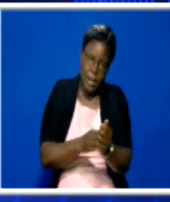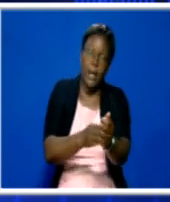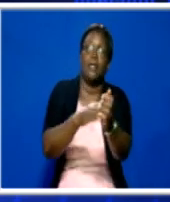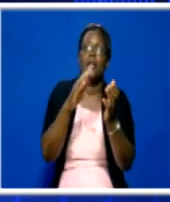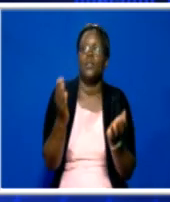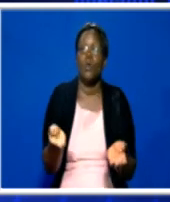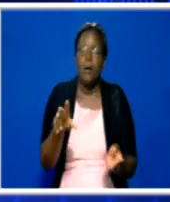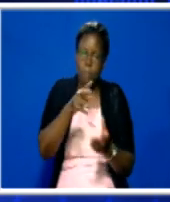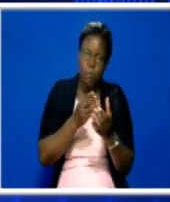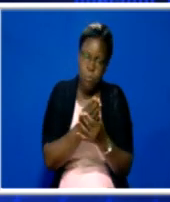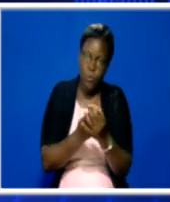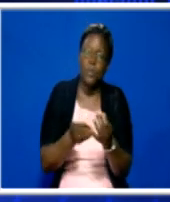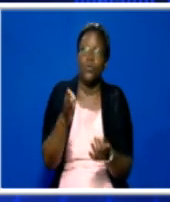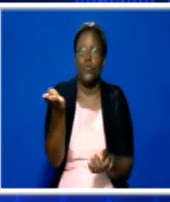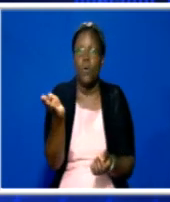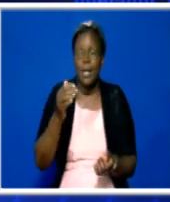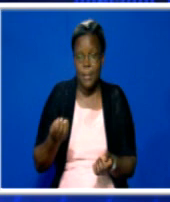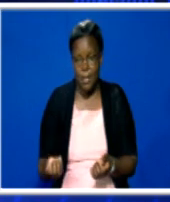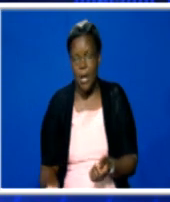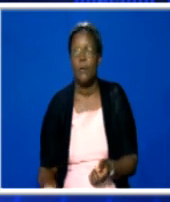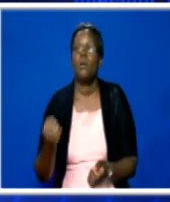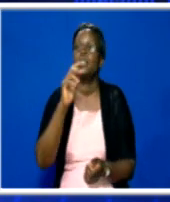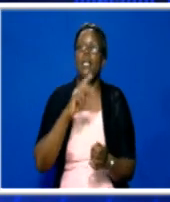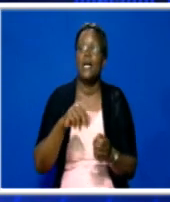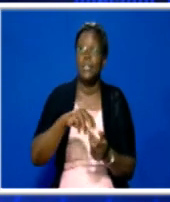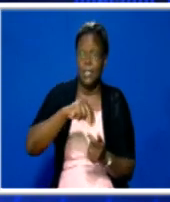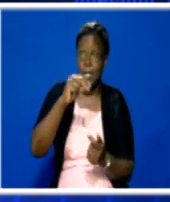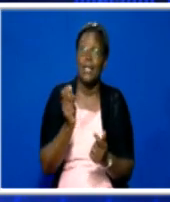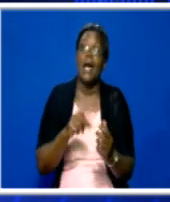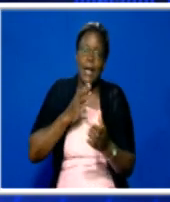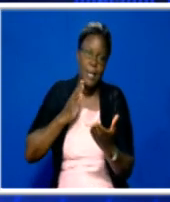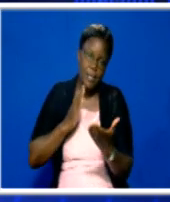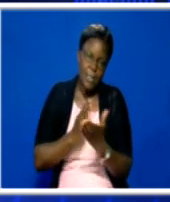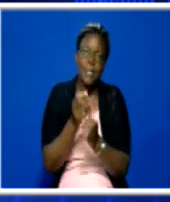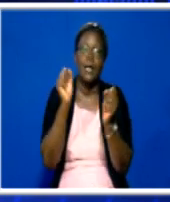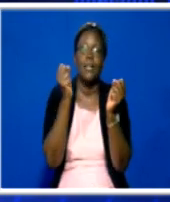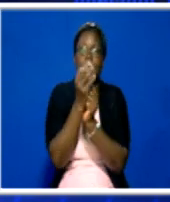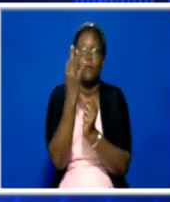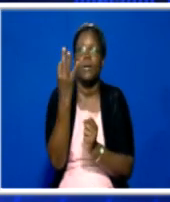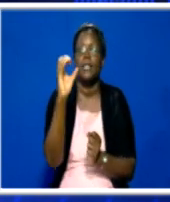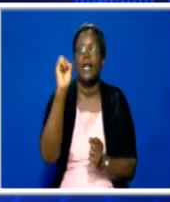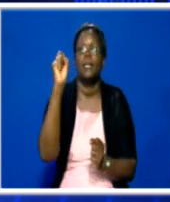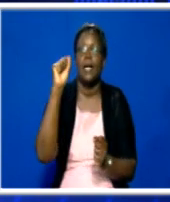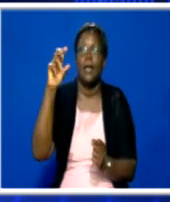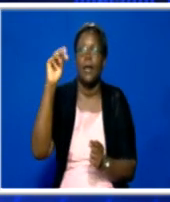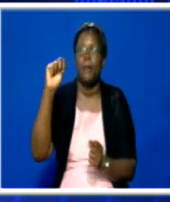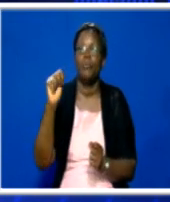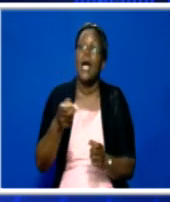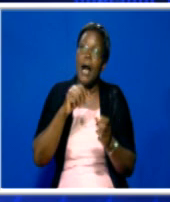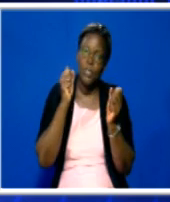that both you and your young one are seated at the screen at exactly 11:30 a.m.